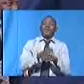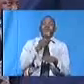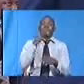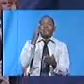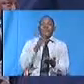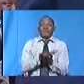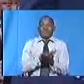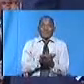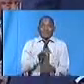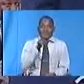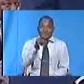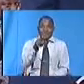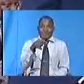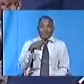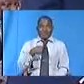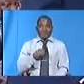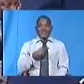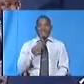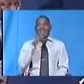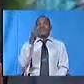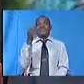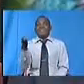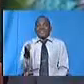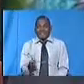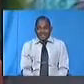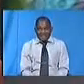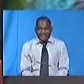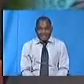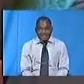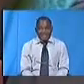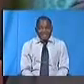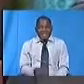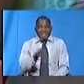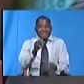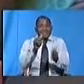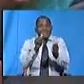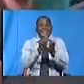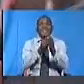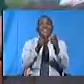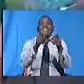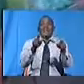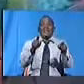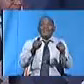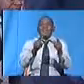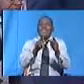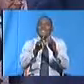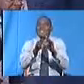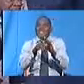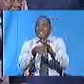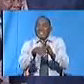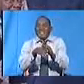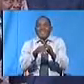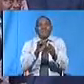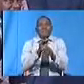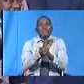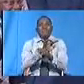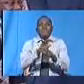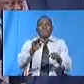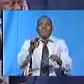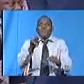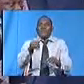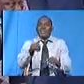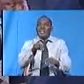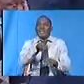and you and I were not there, if this were to be the position, there will be no need for any party to appoint polling